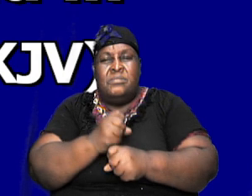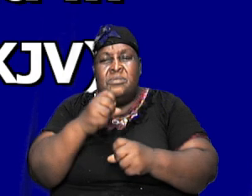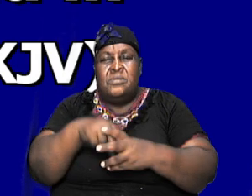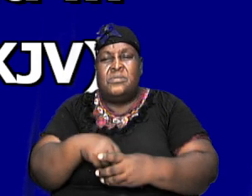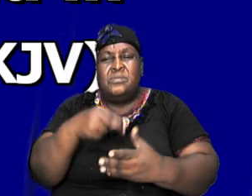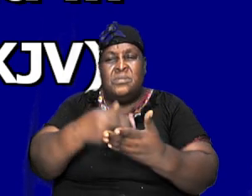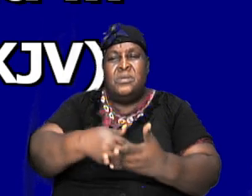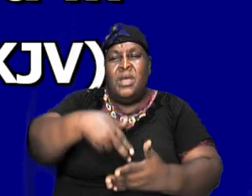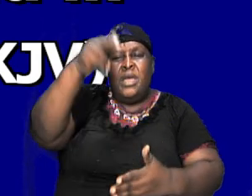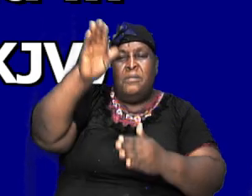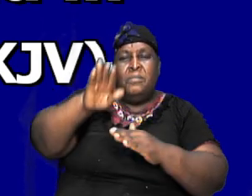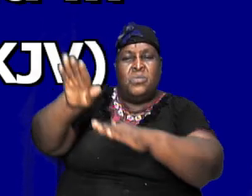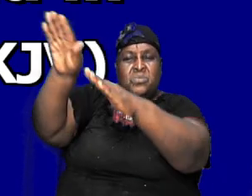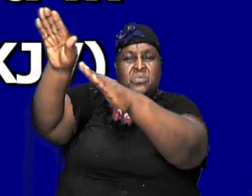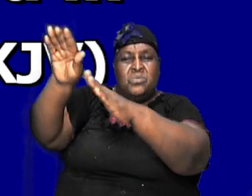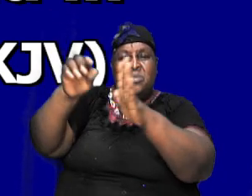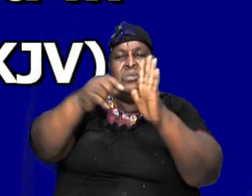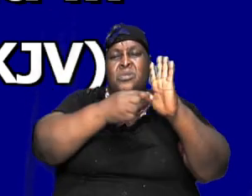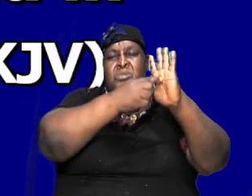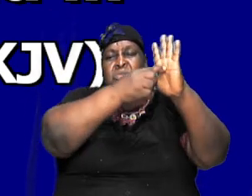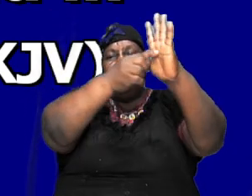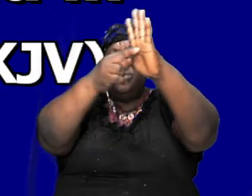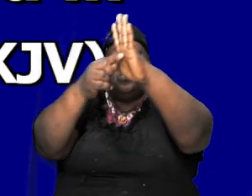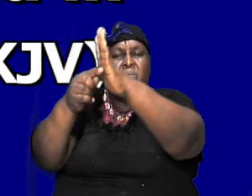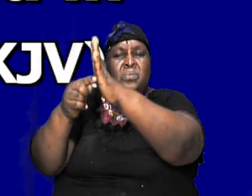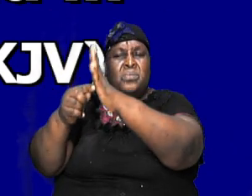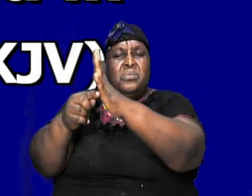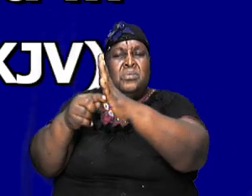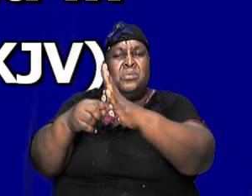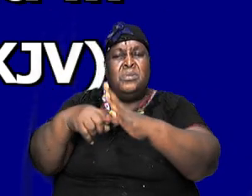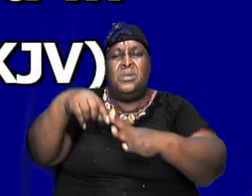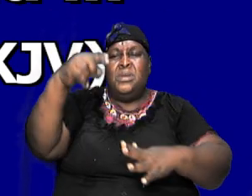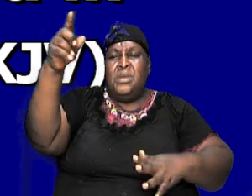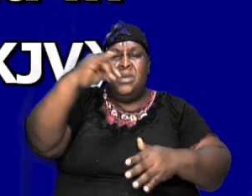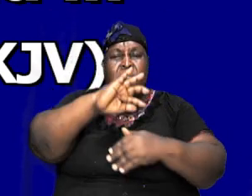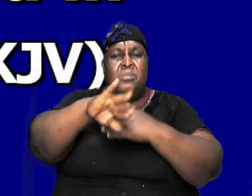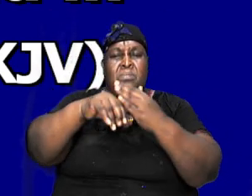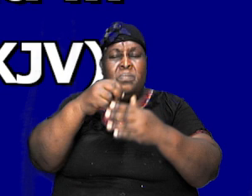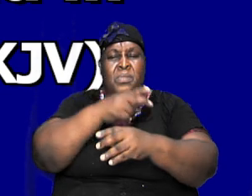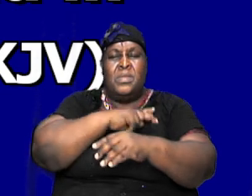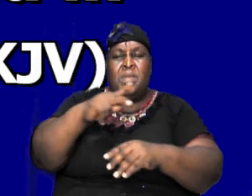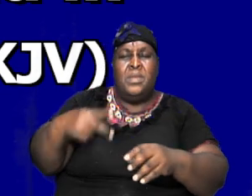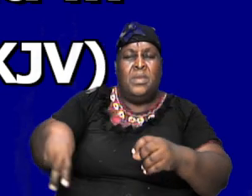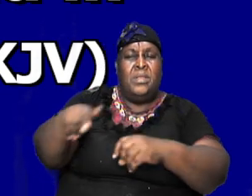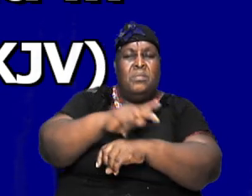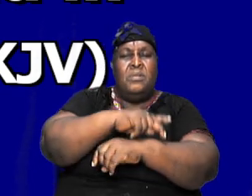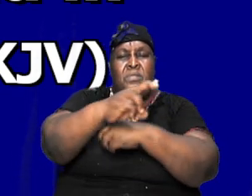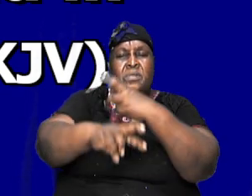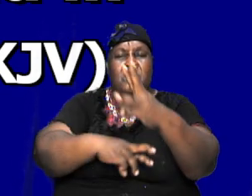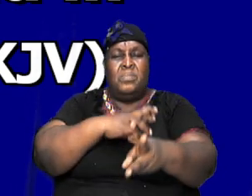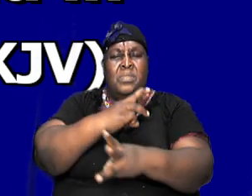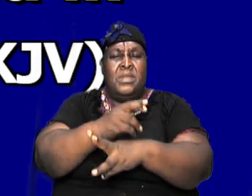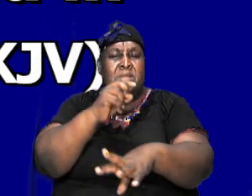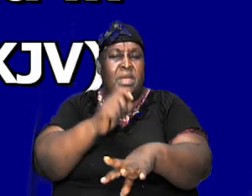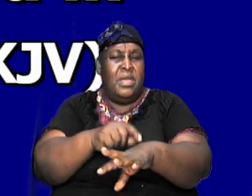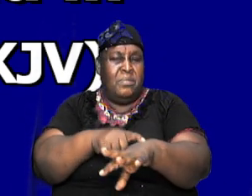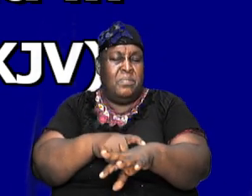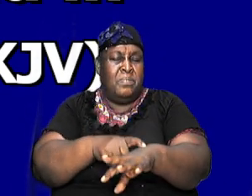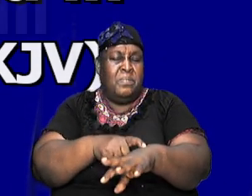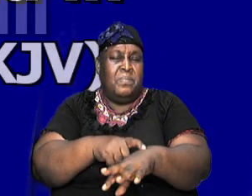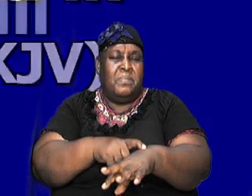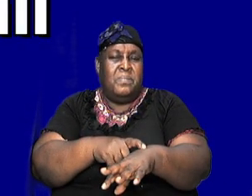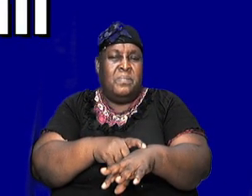taking him up into a high mountain, showed him all the kingdoms of the world in a moment of